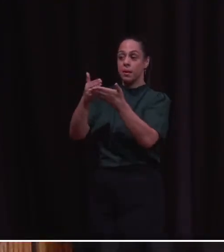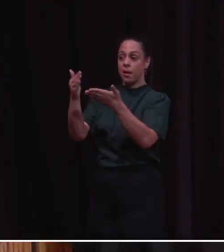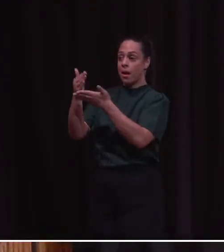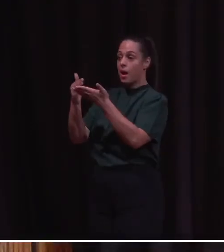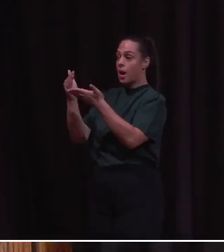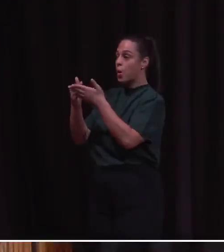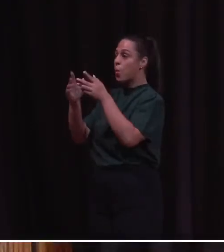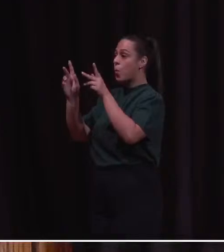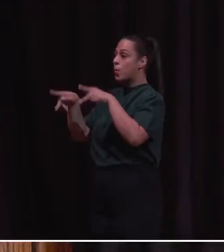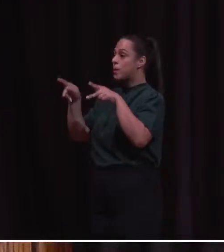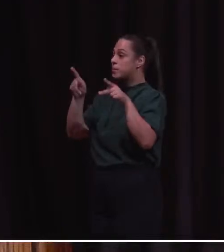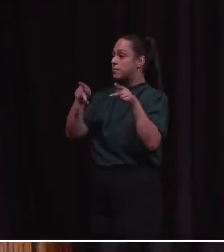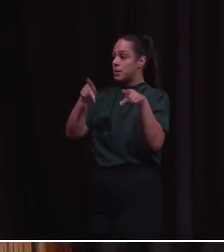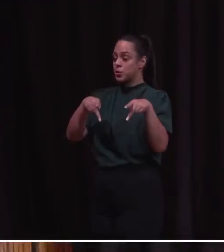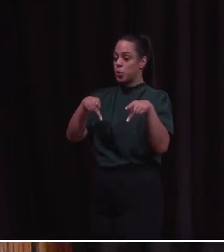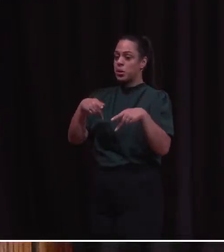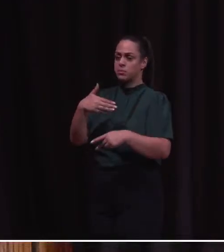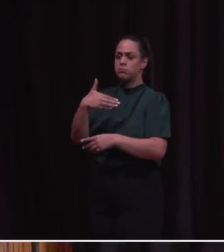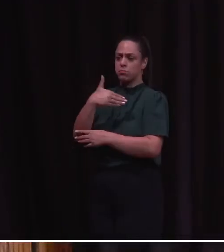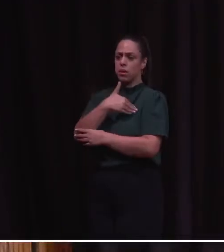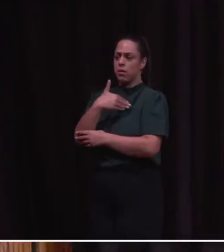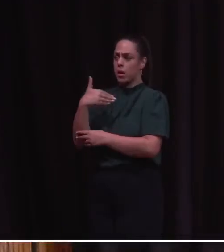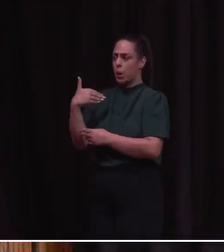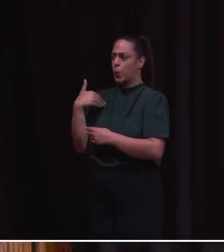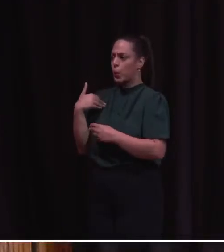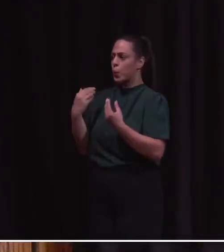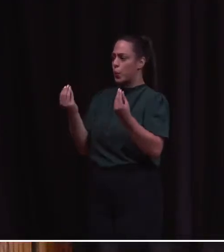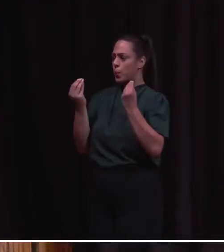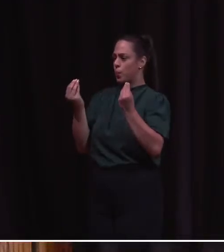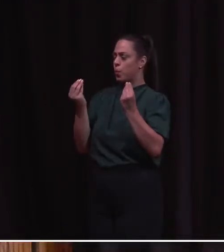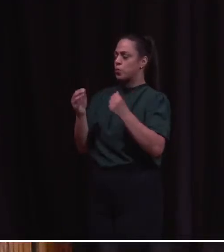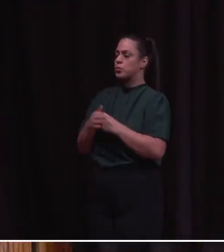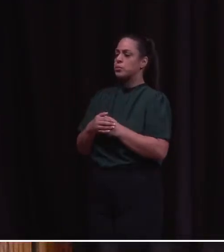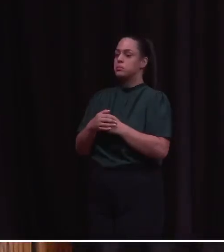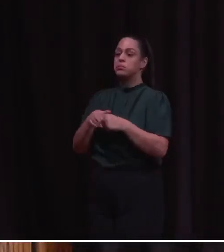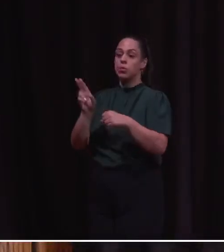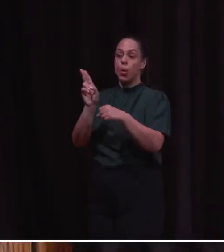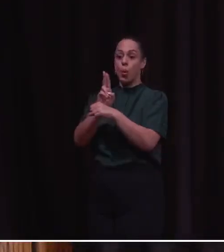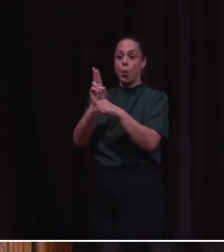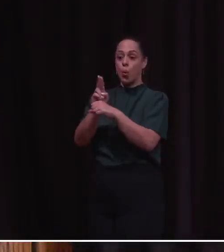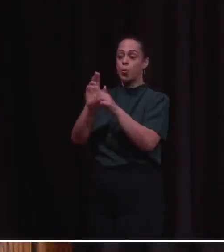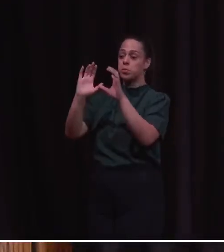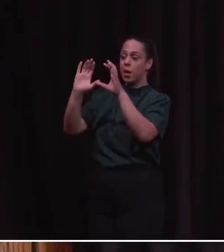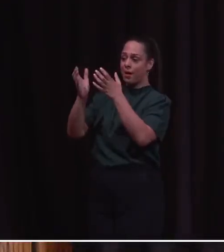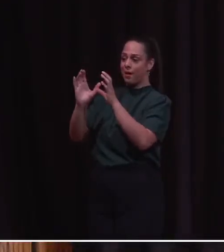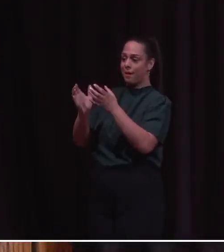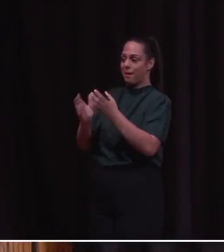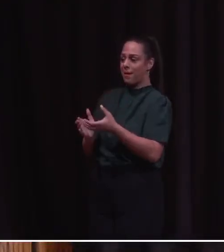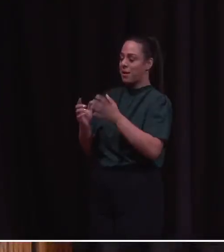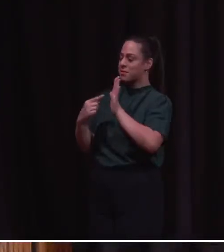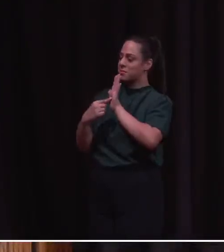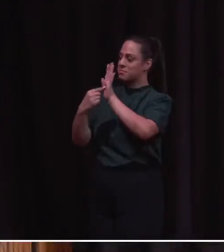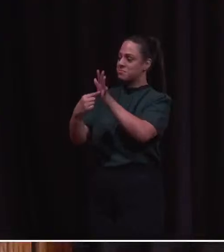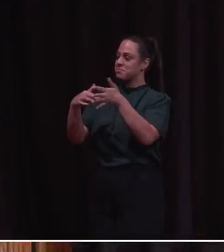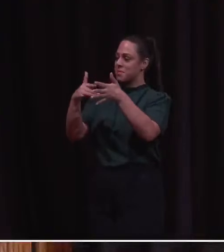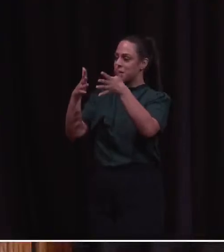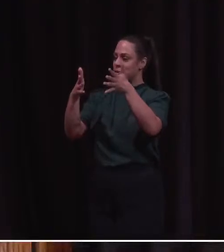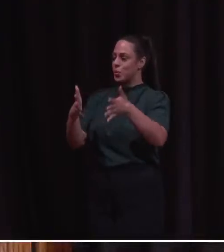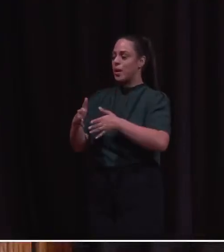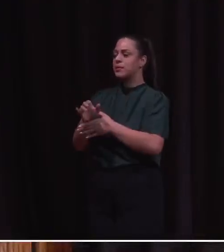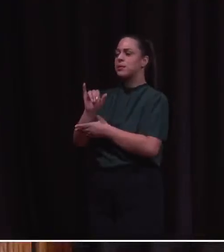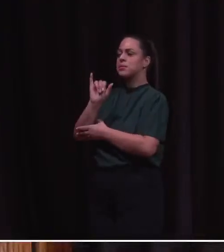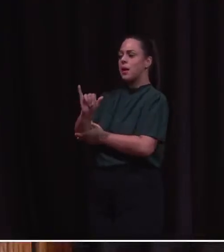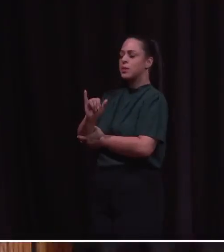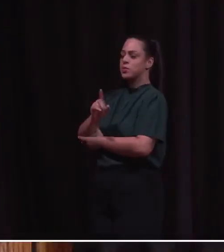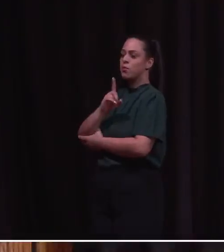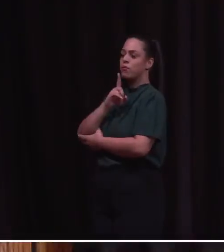are enamored of. They use in their classes. And I'm gratified that it has been translated into